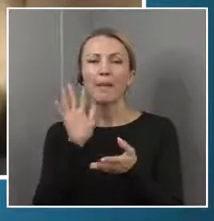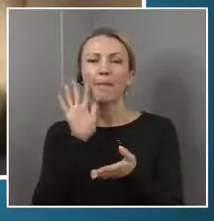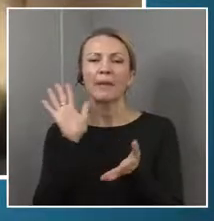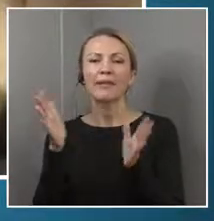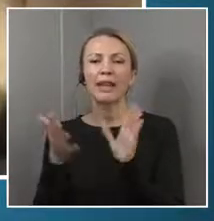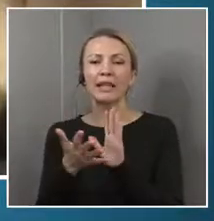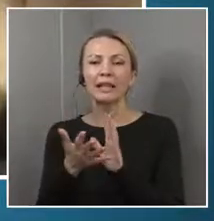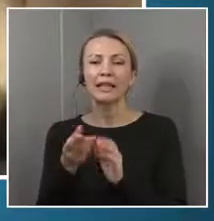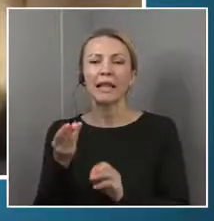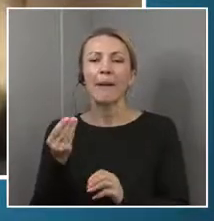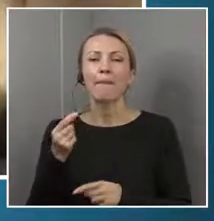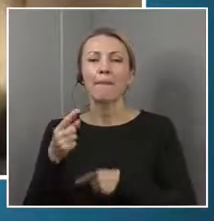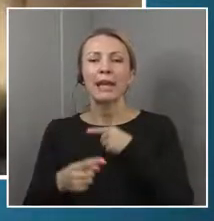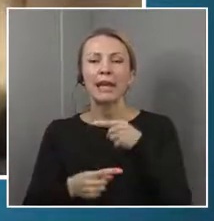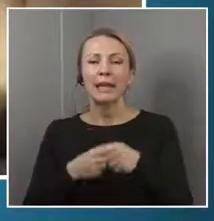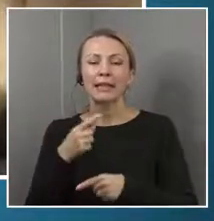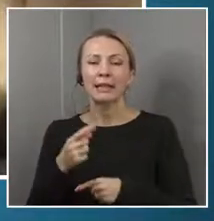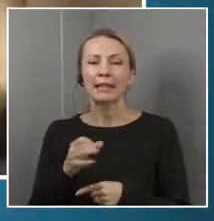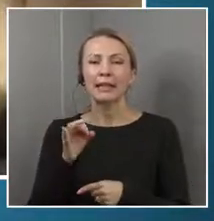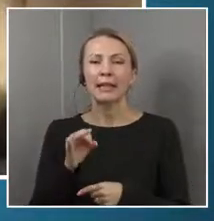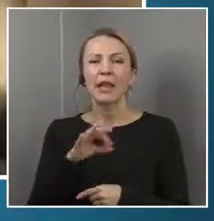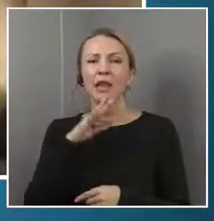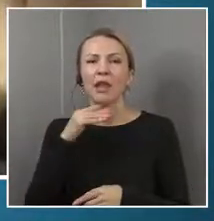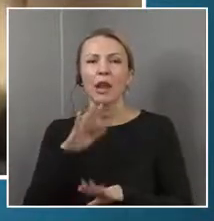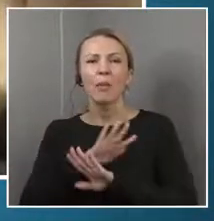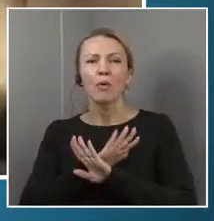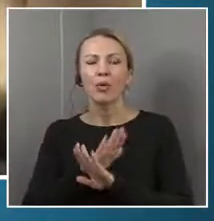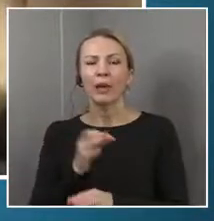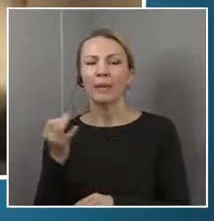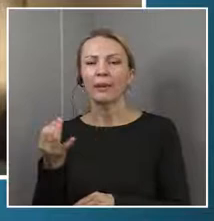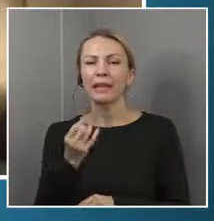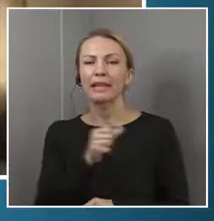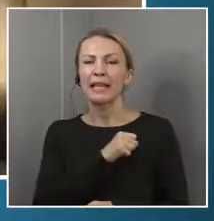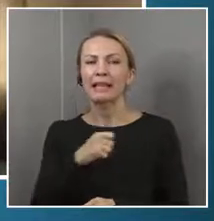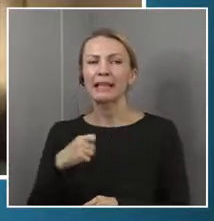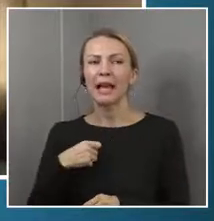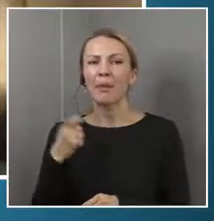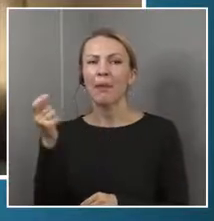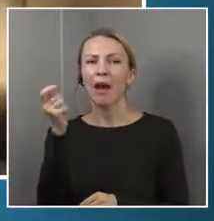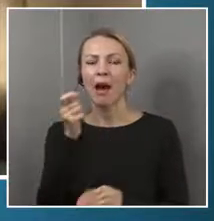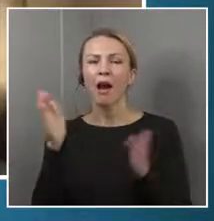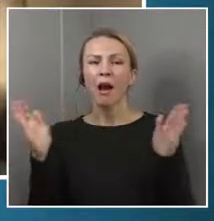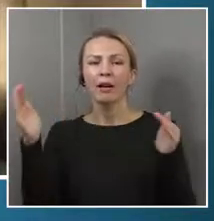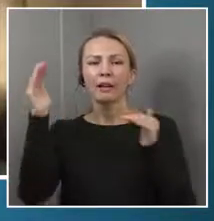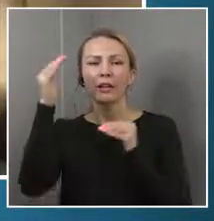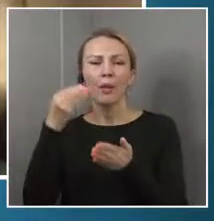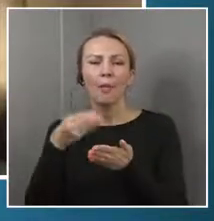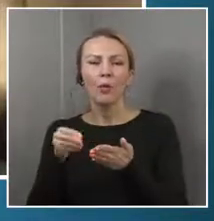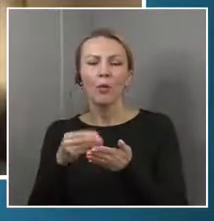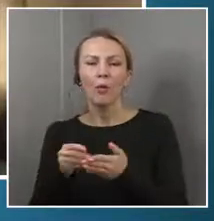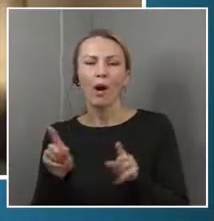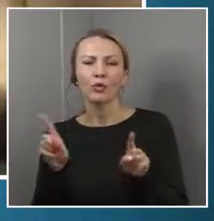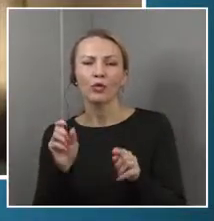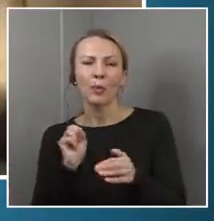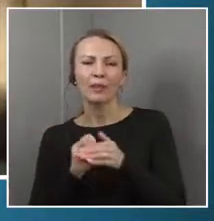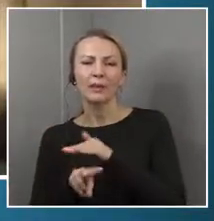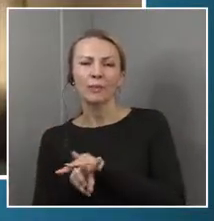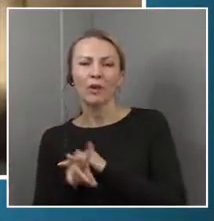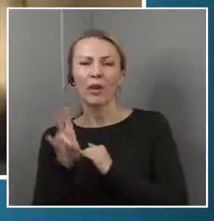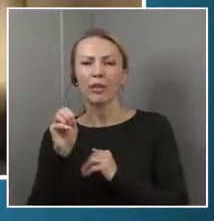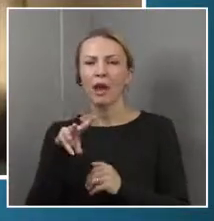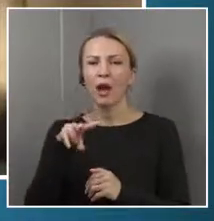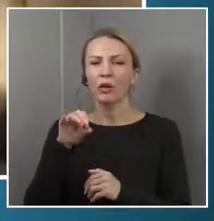persons really care for paintings. The rest buy them from snobbishness or to avoid taxation, presenting pictures